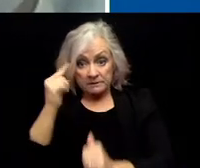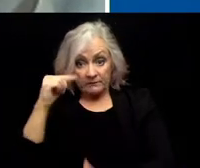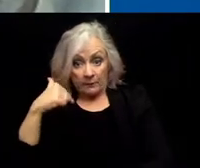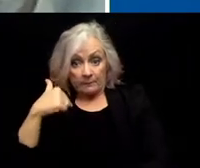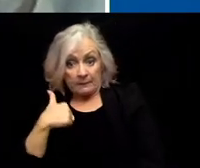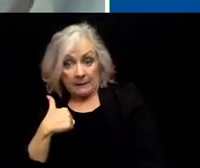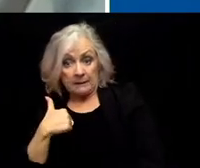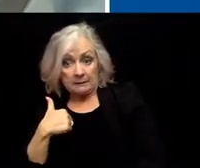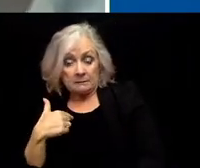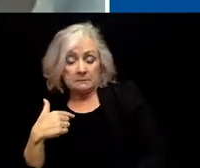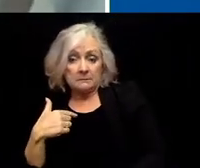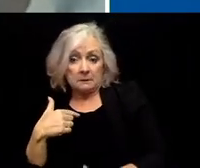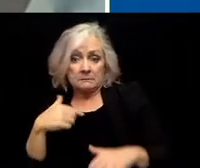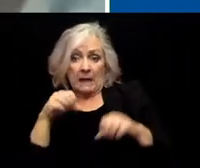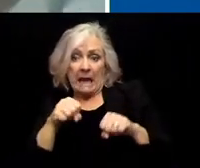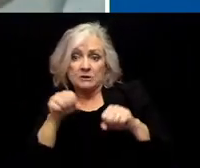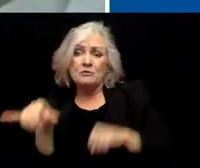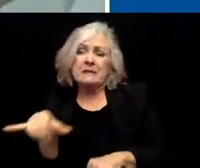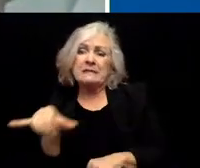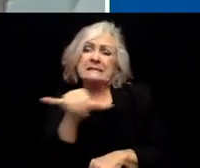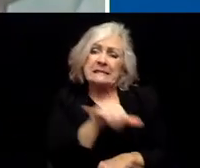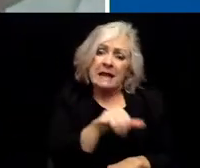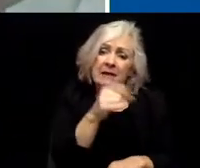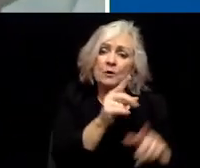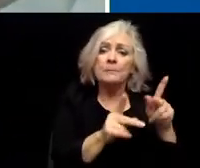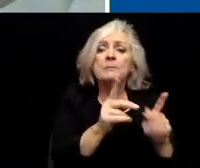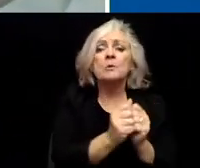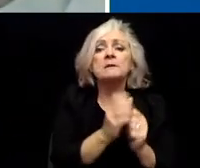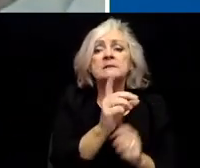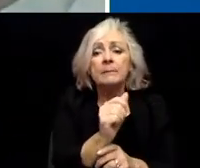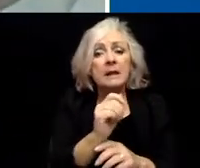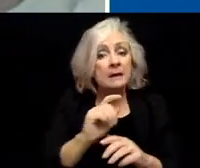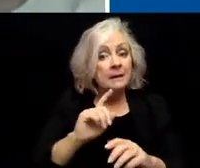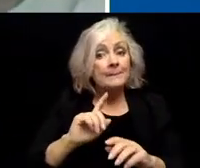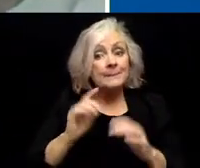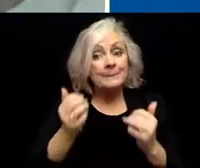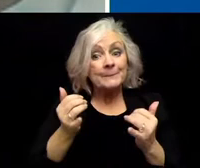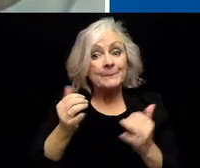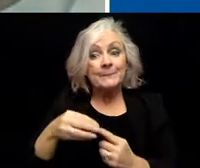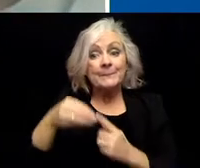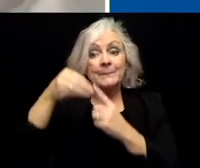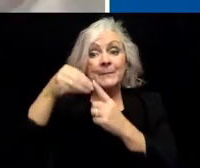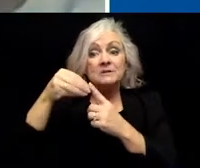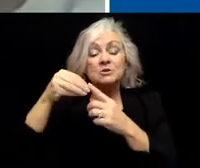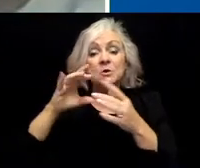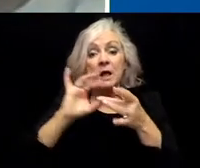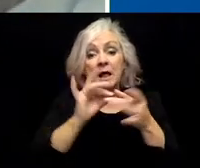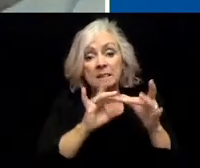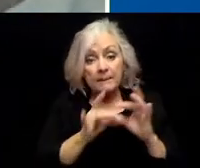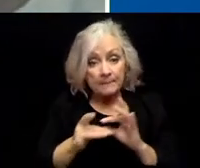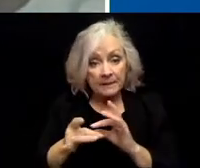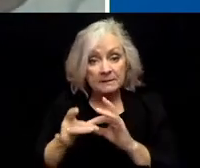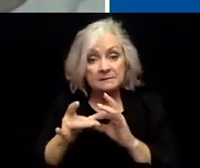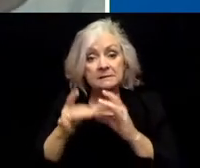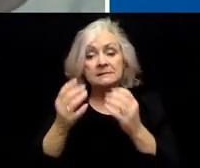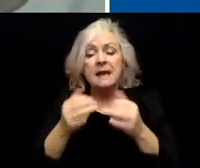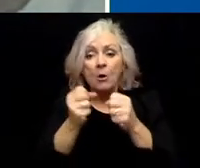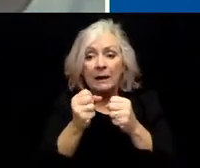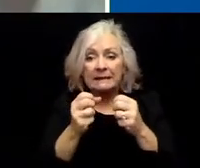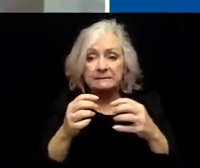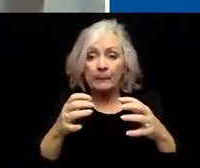with disabilities. Though I think what Special Olympics is doing right now is so profoundly important, expanding the range